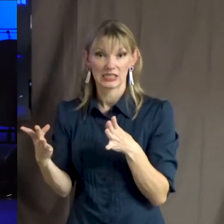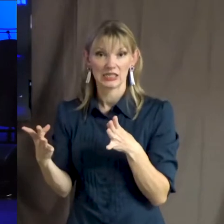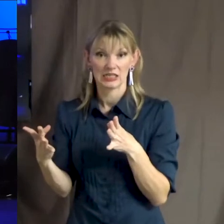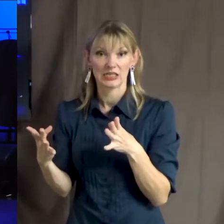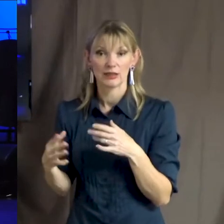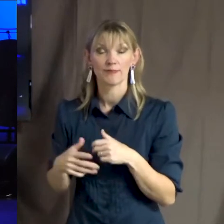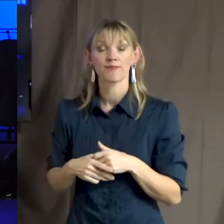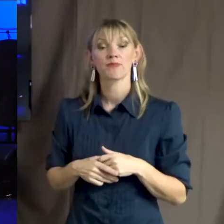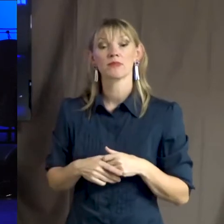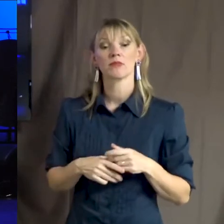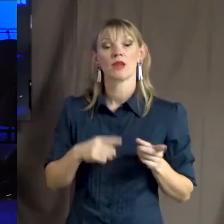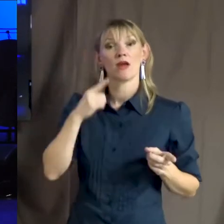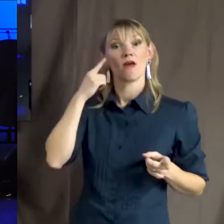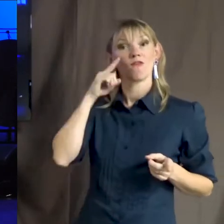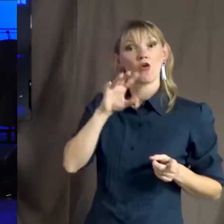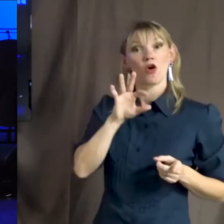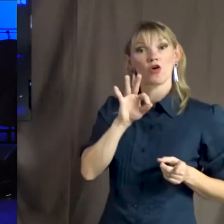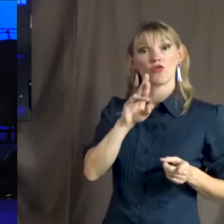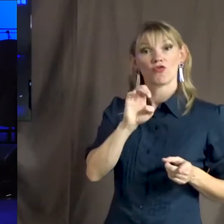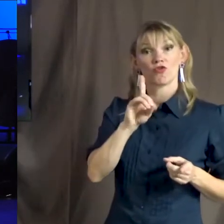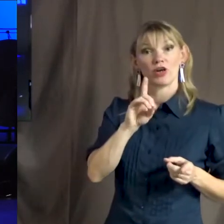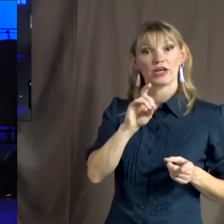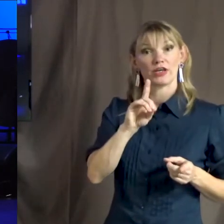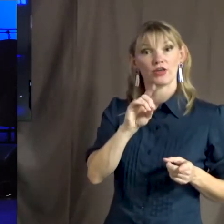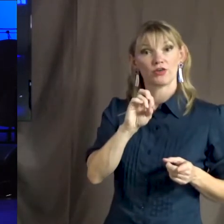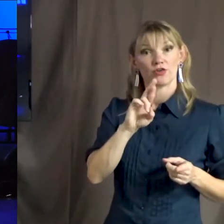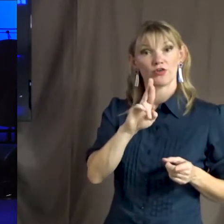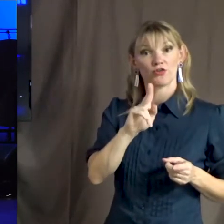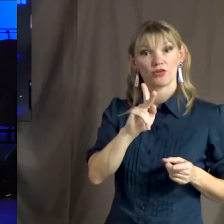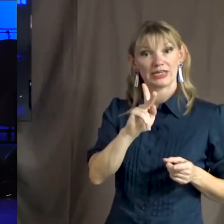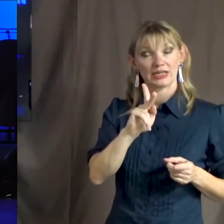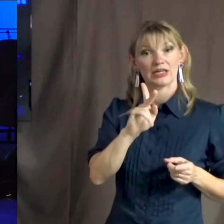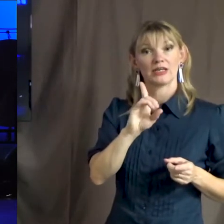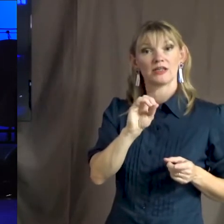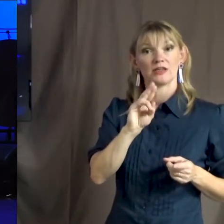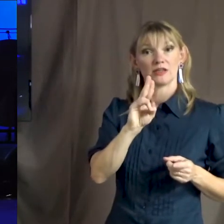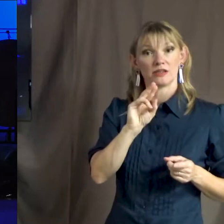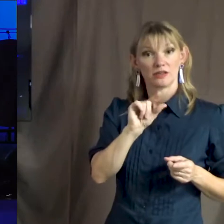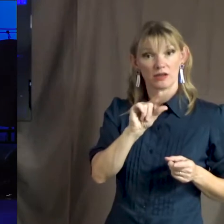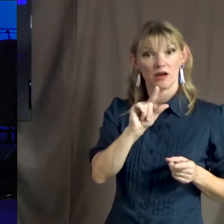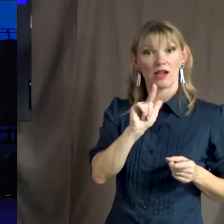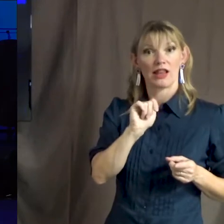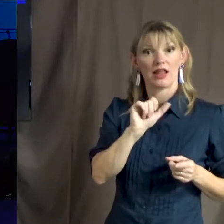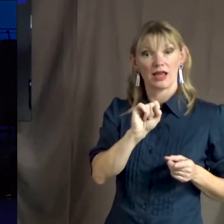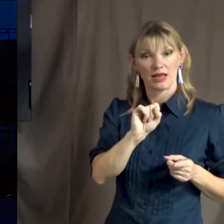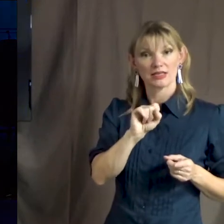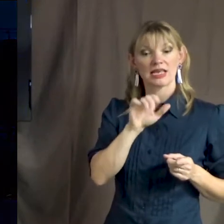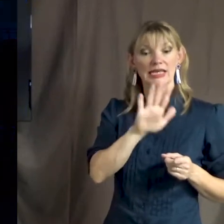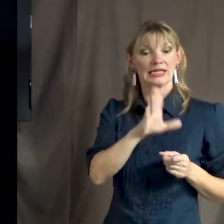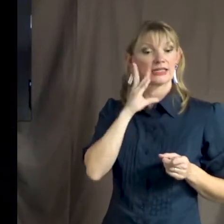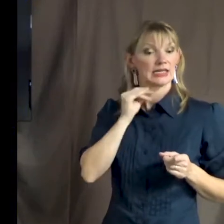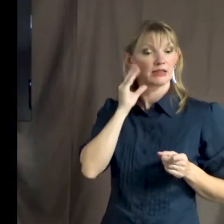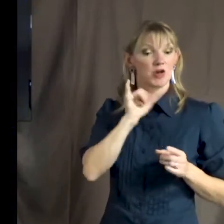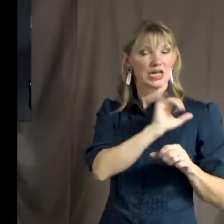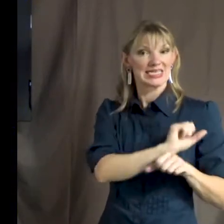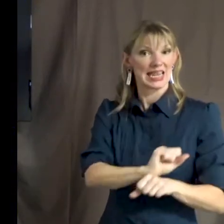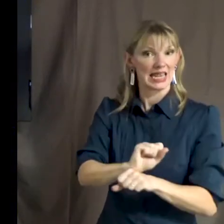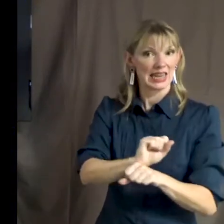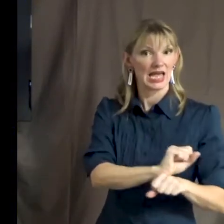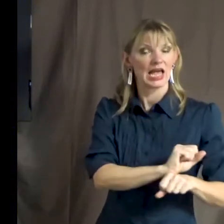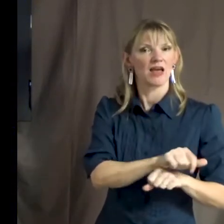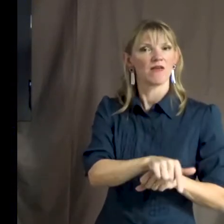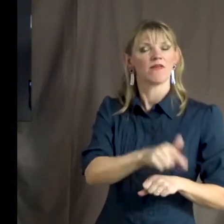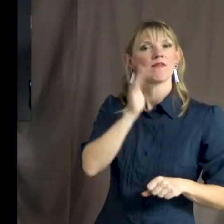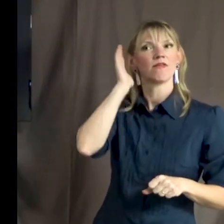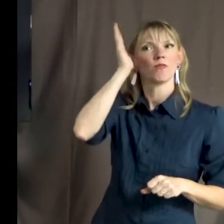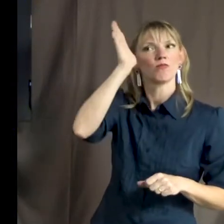But for Frederick Douglass, even through his experience of being a slave, he would share quite